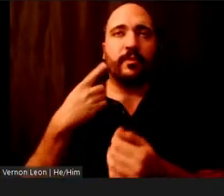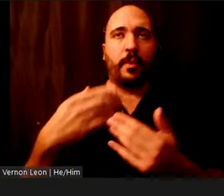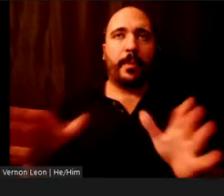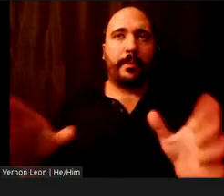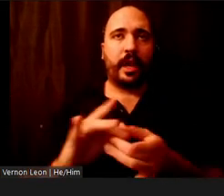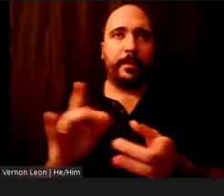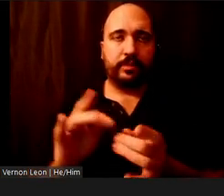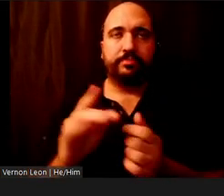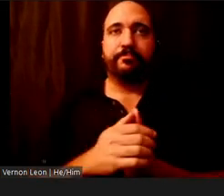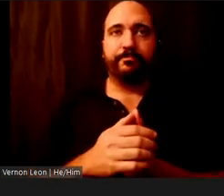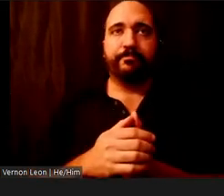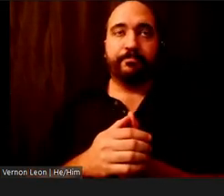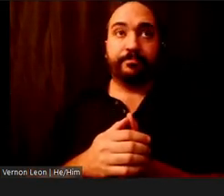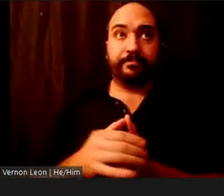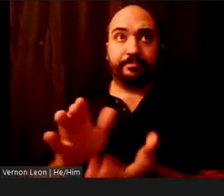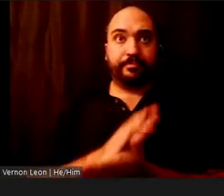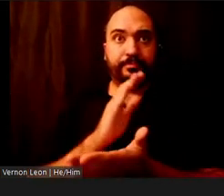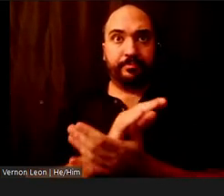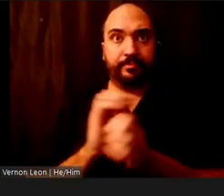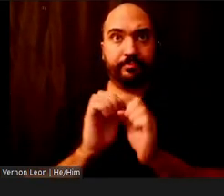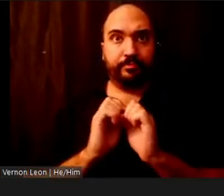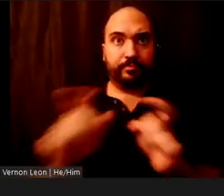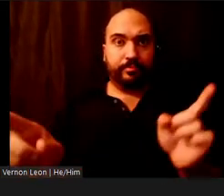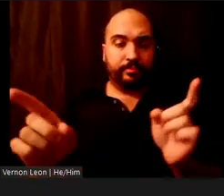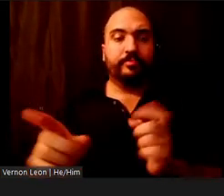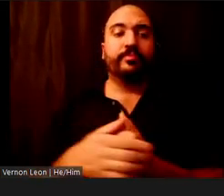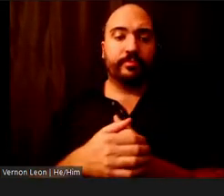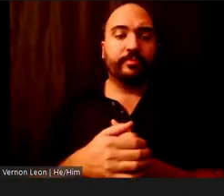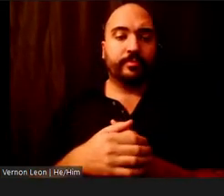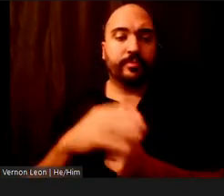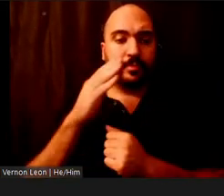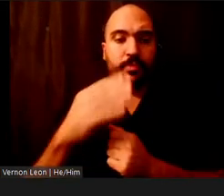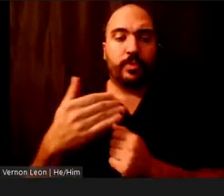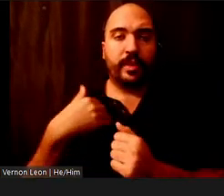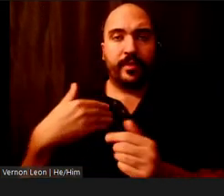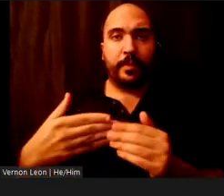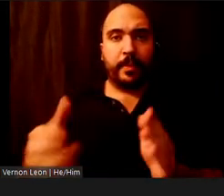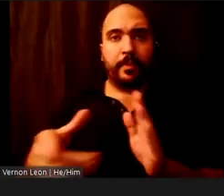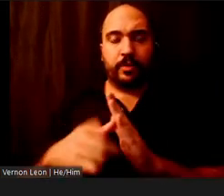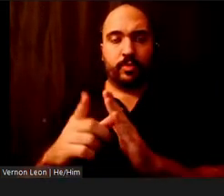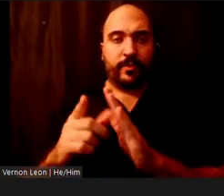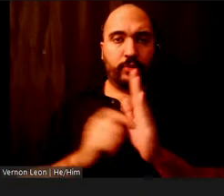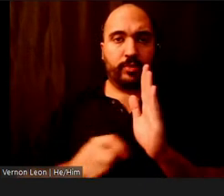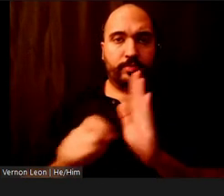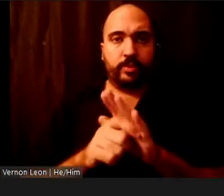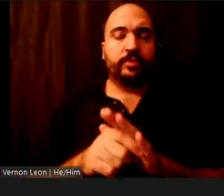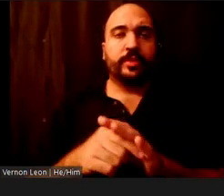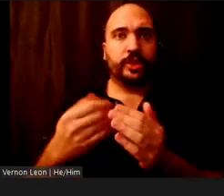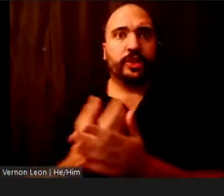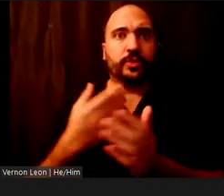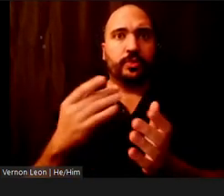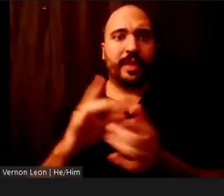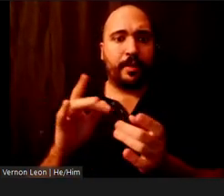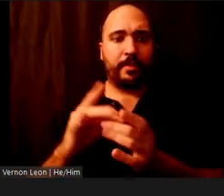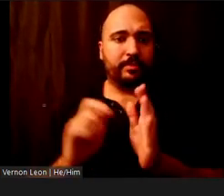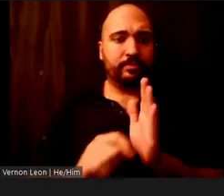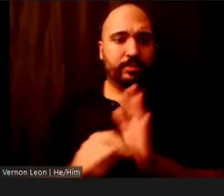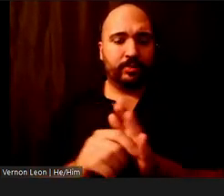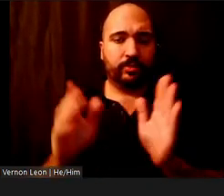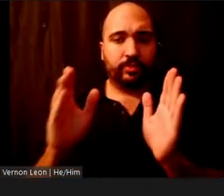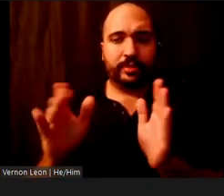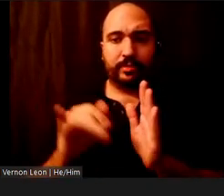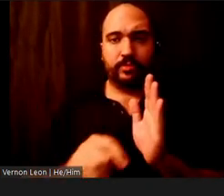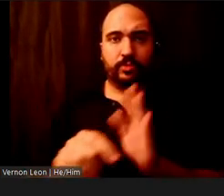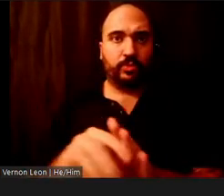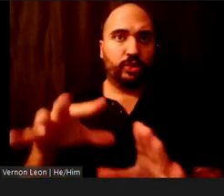Once the document is made available for public comment, there will be a public review period and a new comment period. That period will